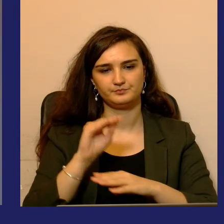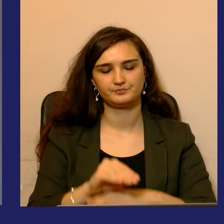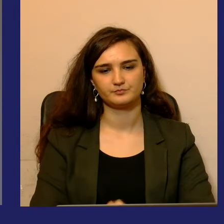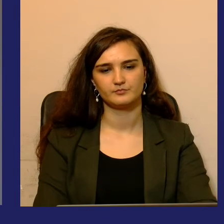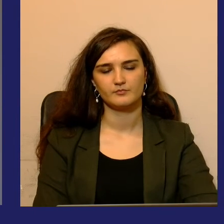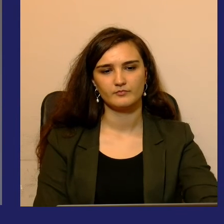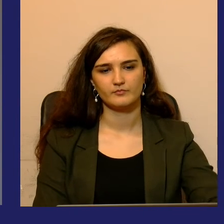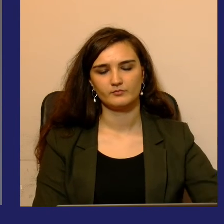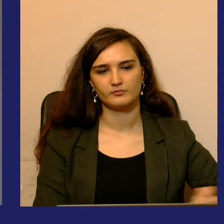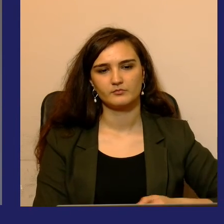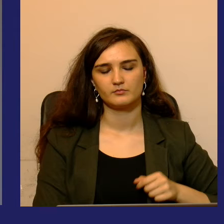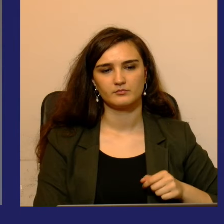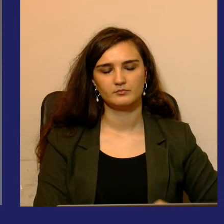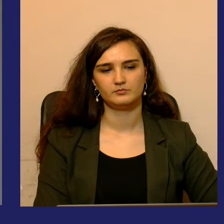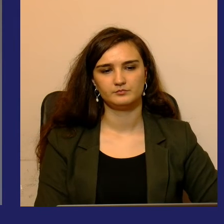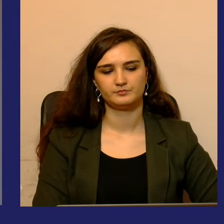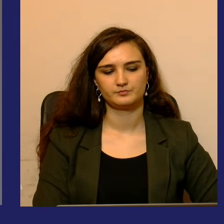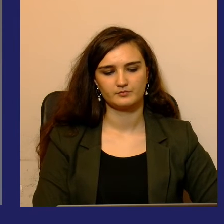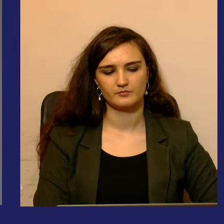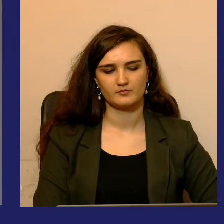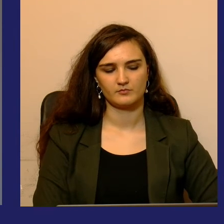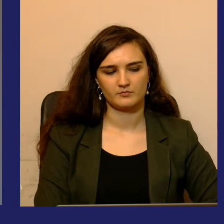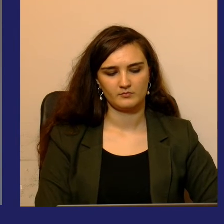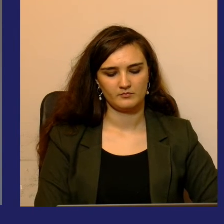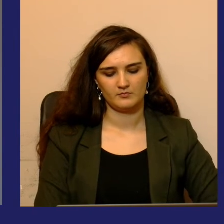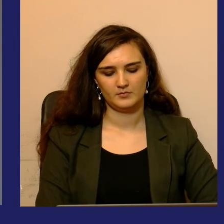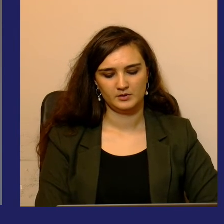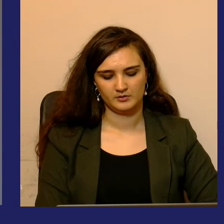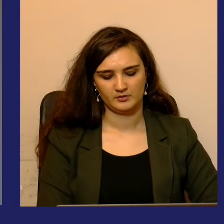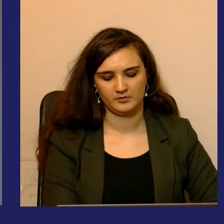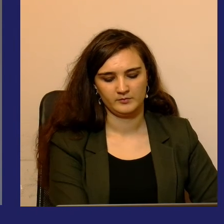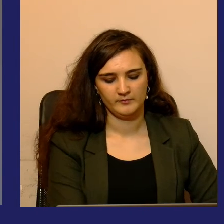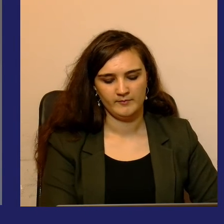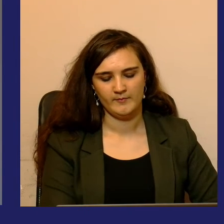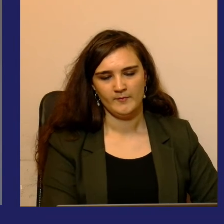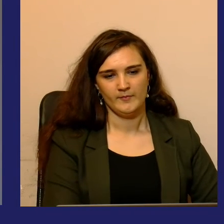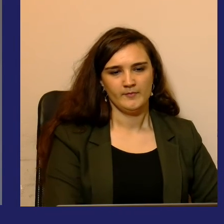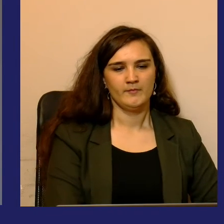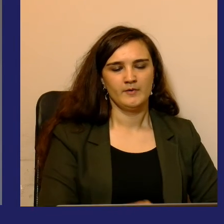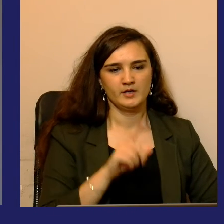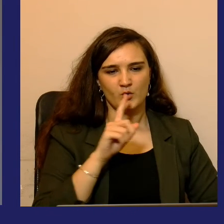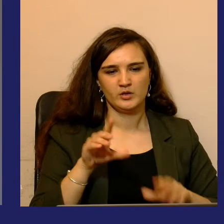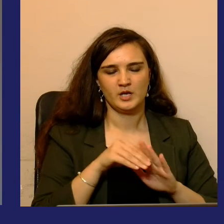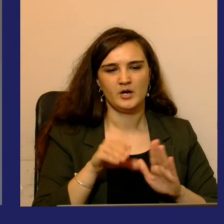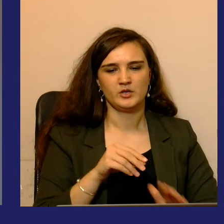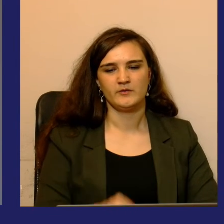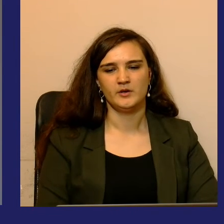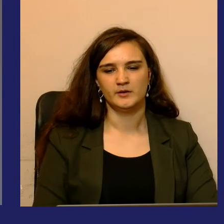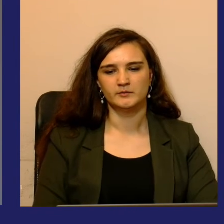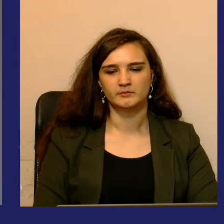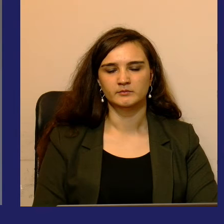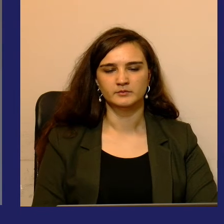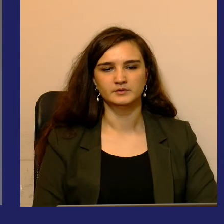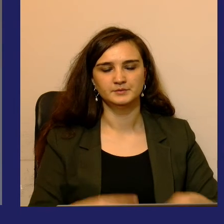than ever, particularly for election institutions and for judiciary We work very closely